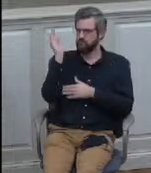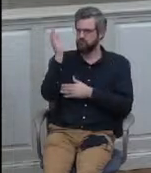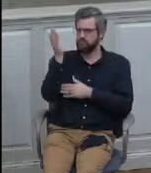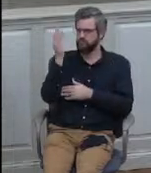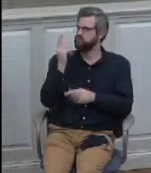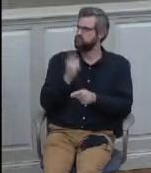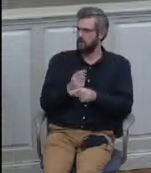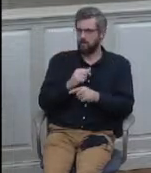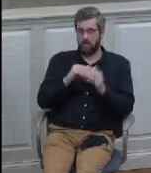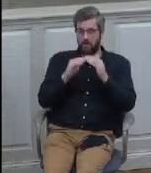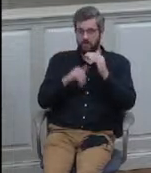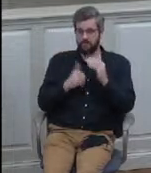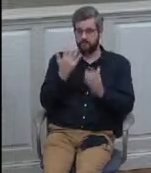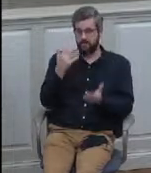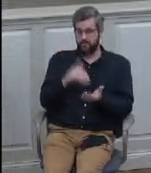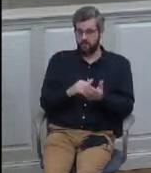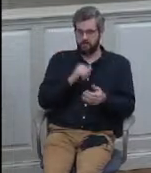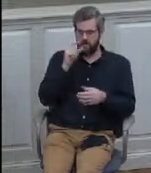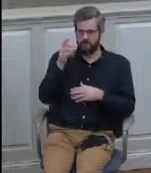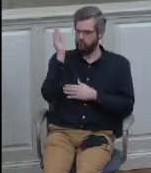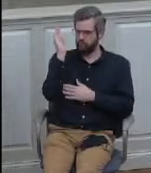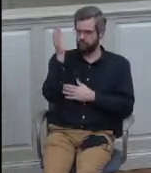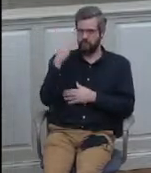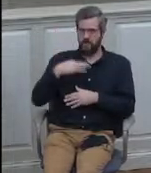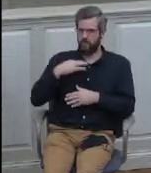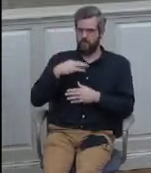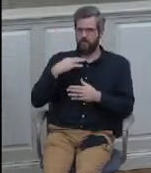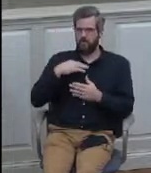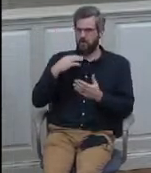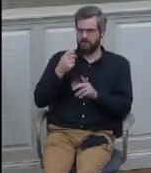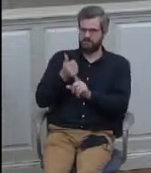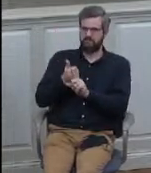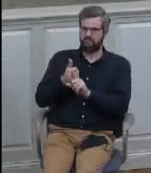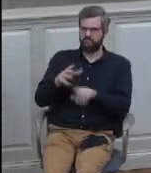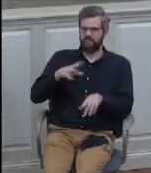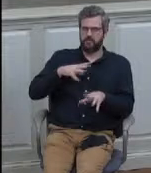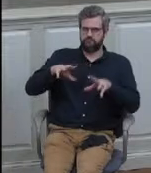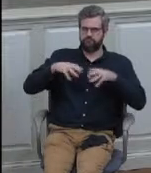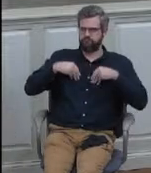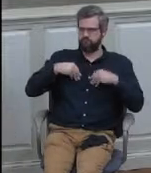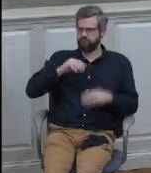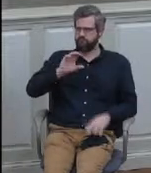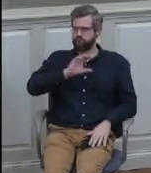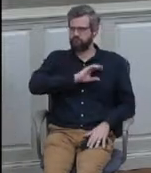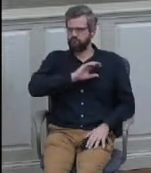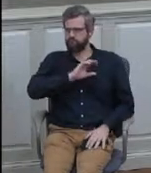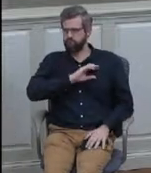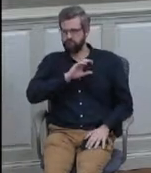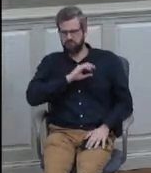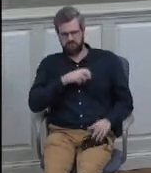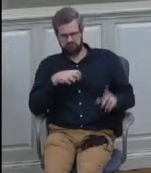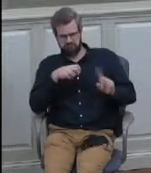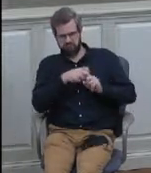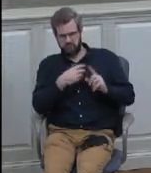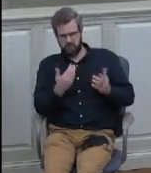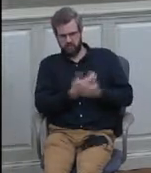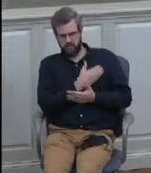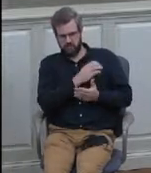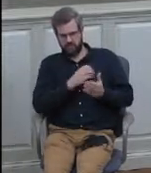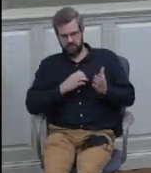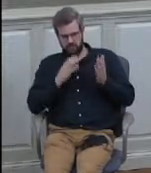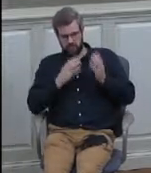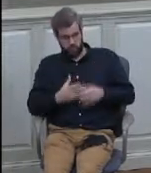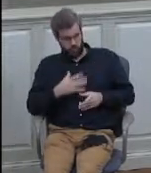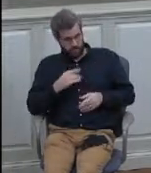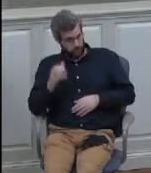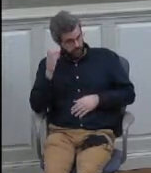was no presentation required. The application stood on its own. I'm going to defer to our new commissioner and ask if she would like to hear from